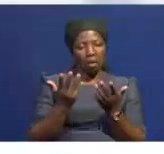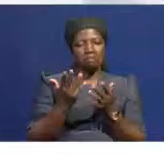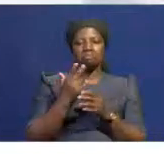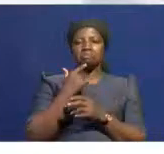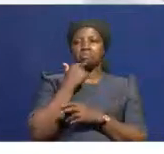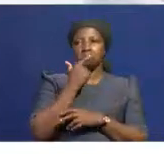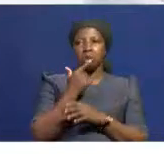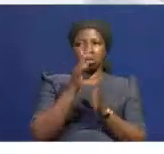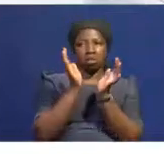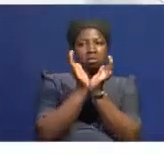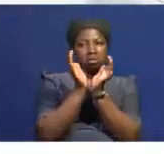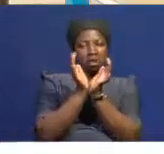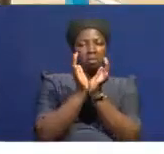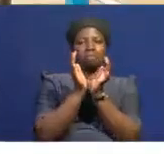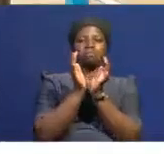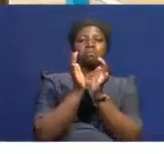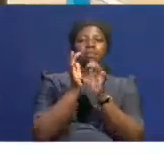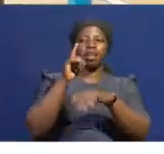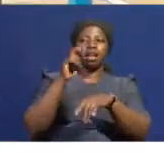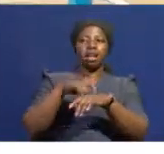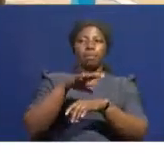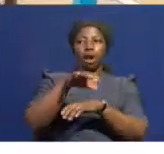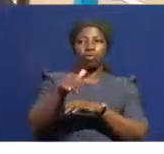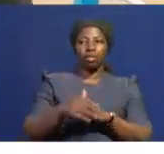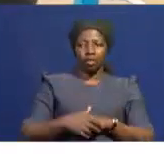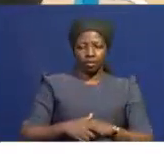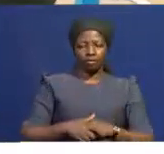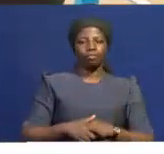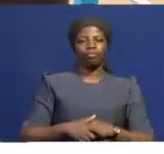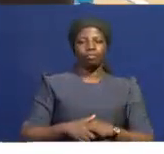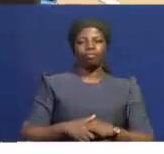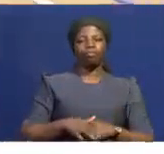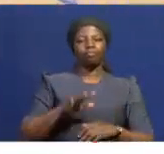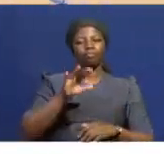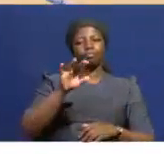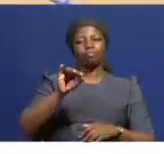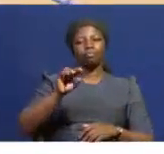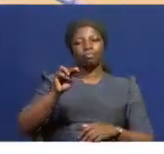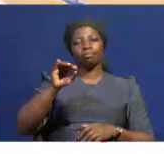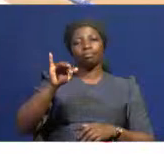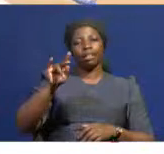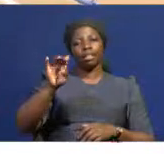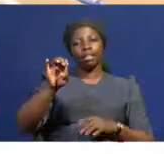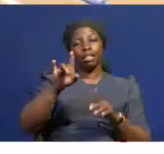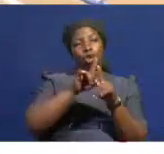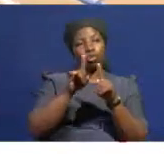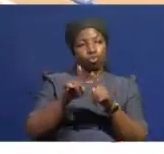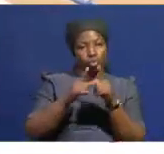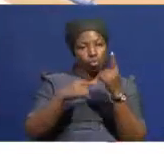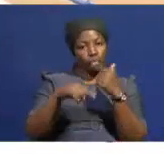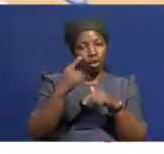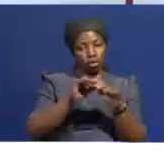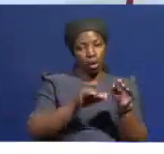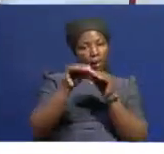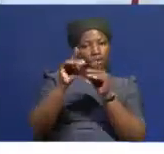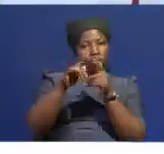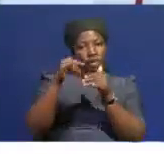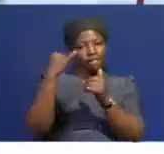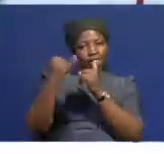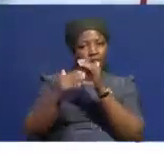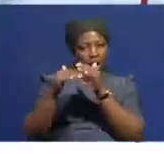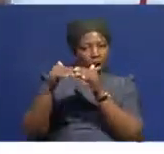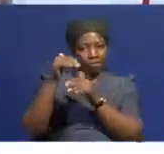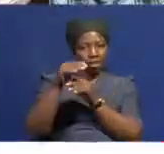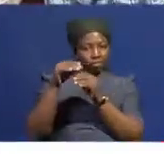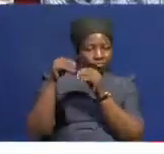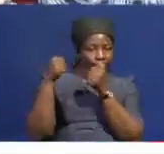in Embu County. Mike Kahori of Embu also booked a ticket to the finals after stopping Francis Ocheng.